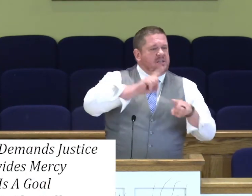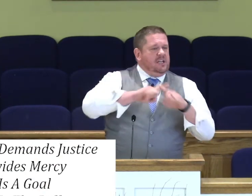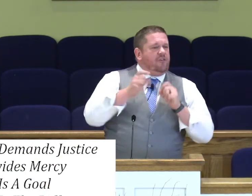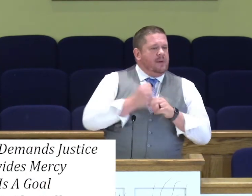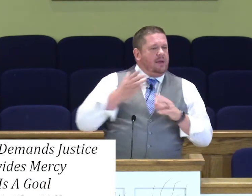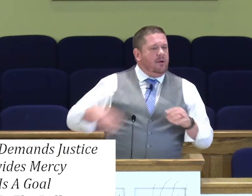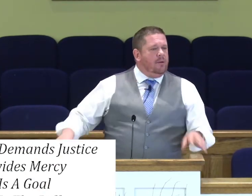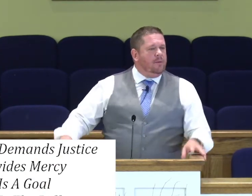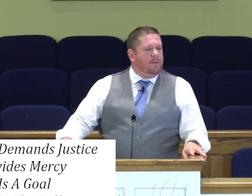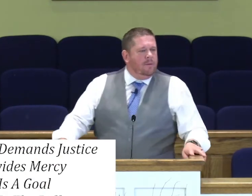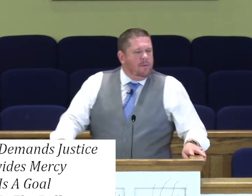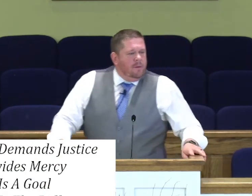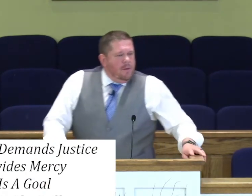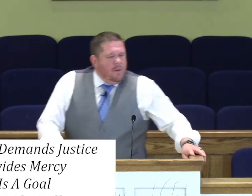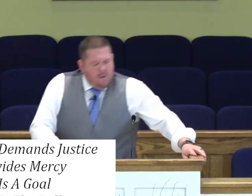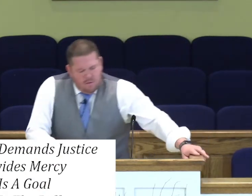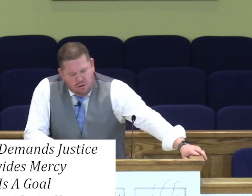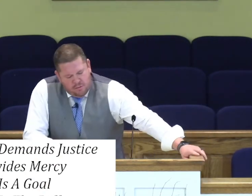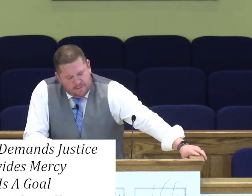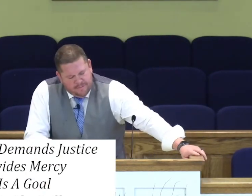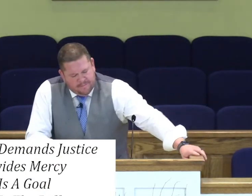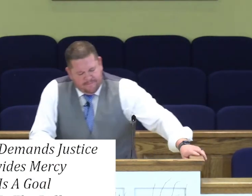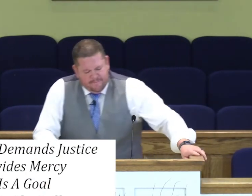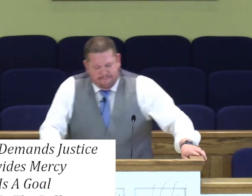Holiness is the difference maker.